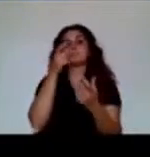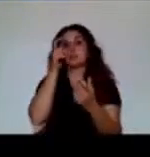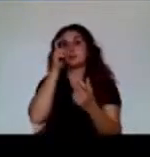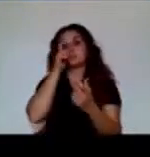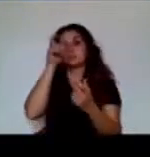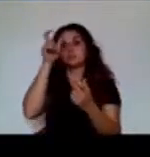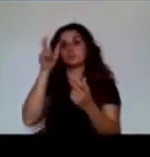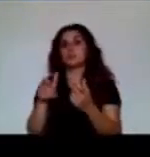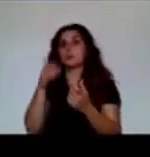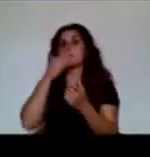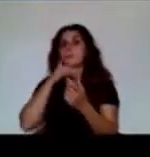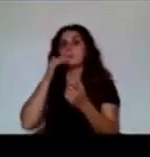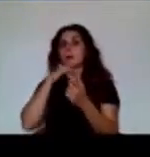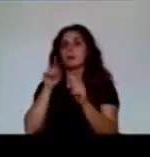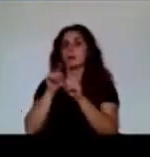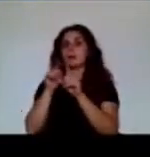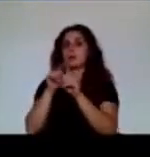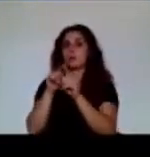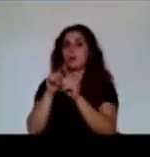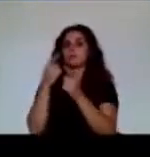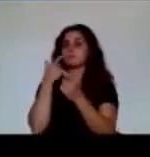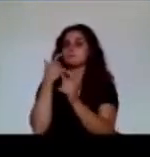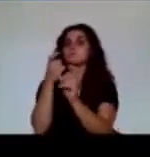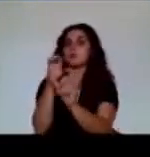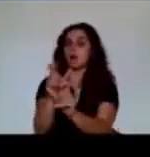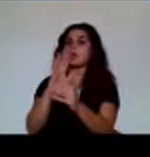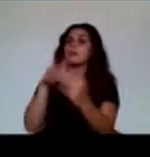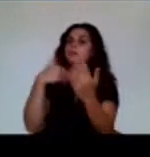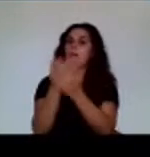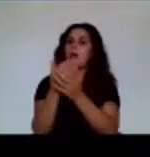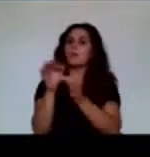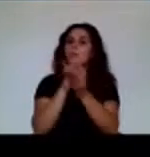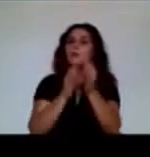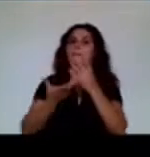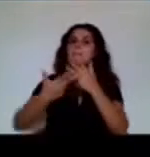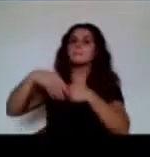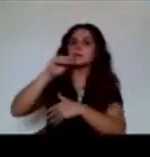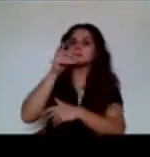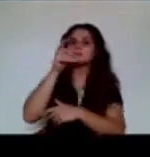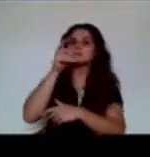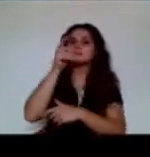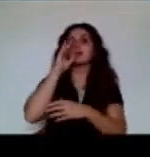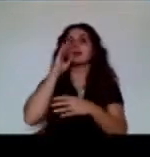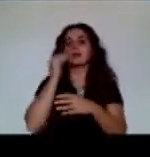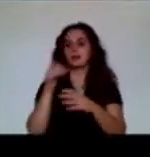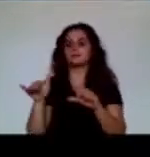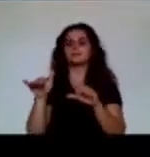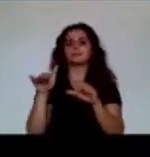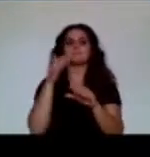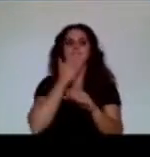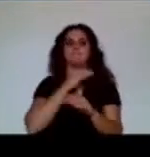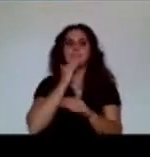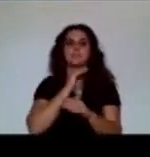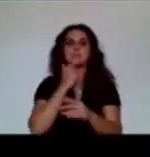they assign more coins to the white target compared to the black target. So it seems that